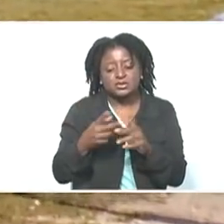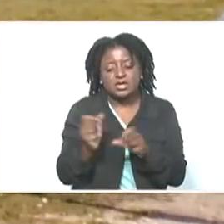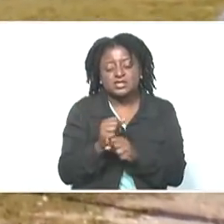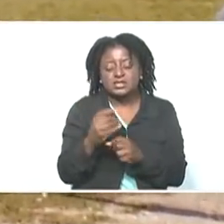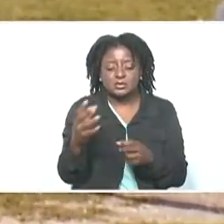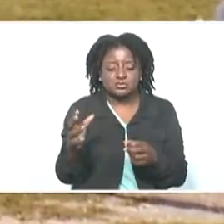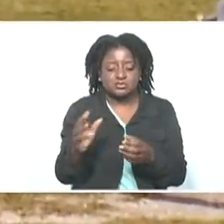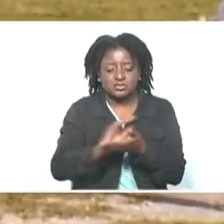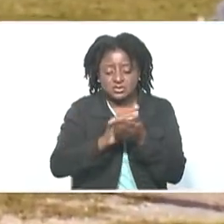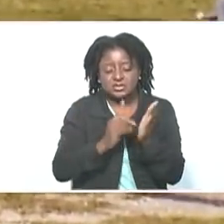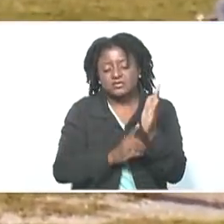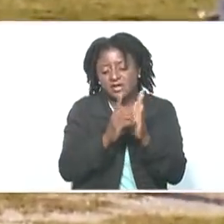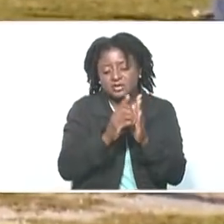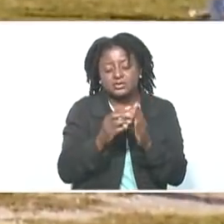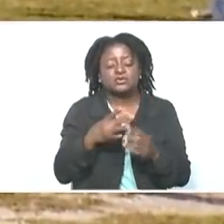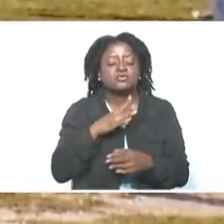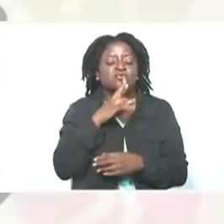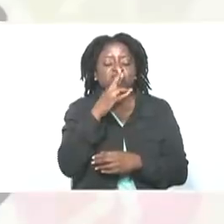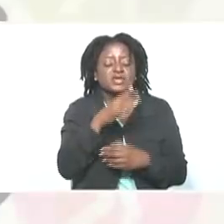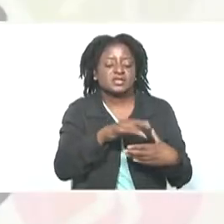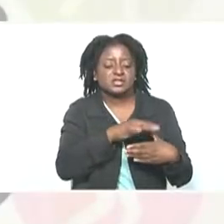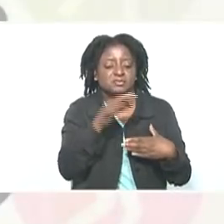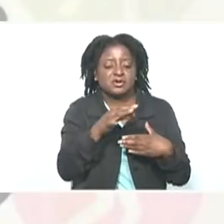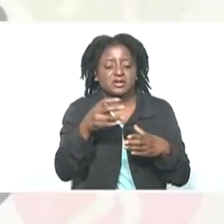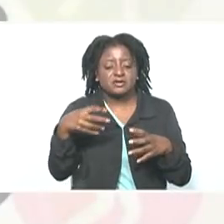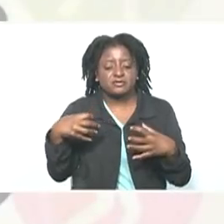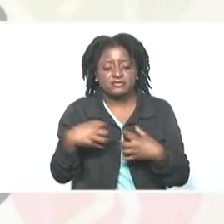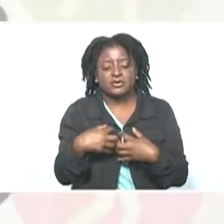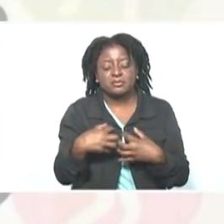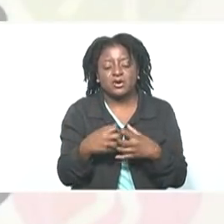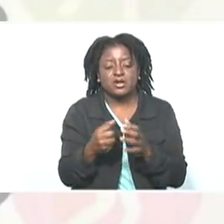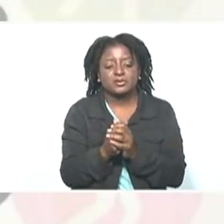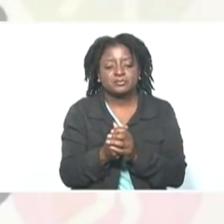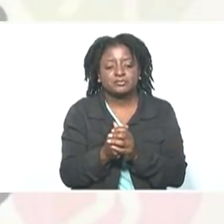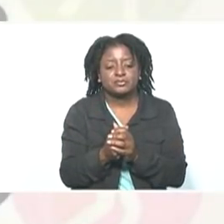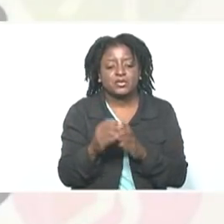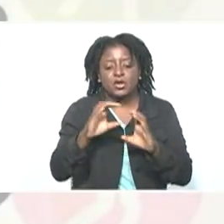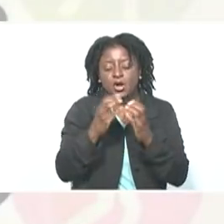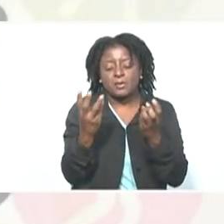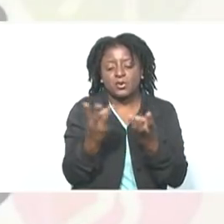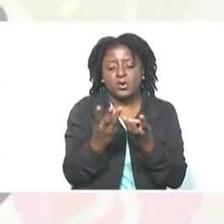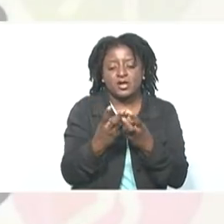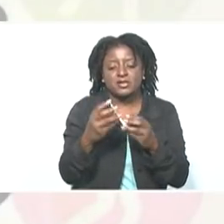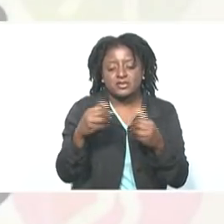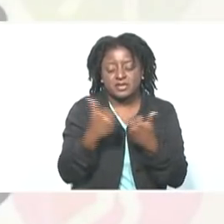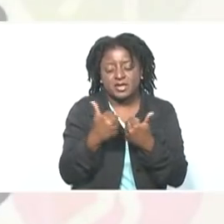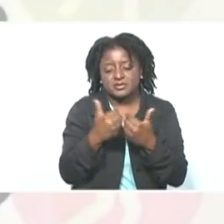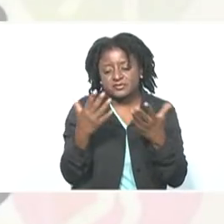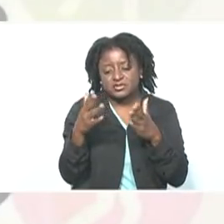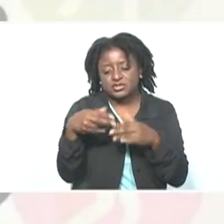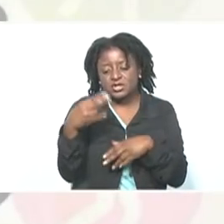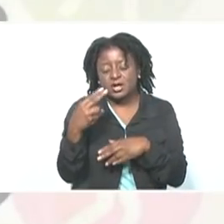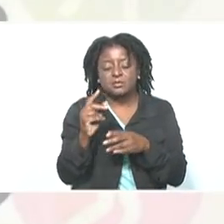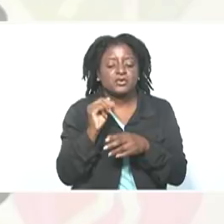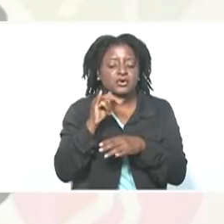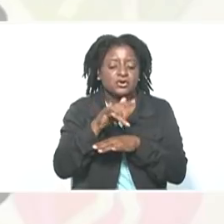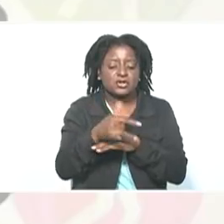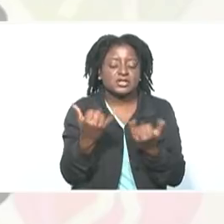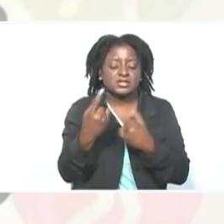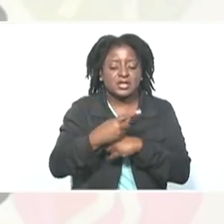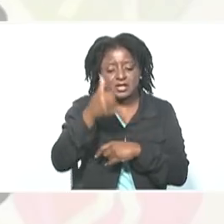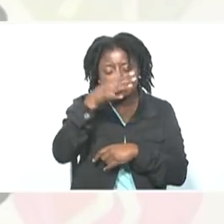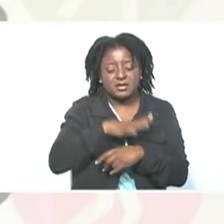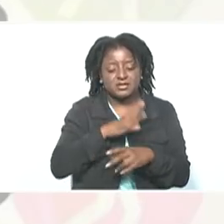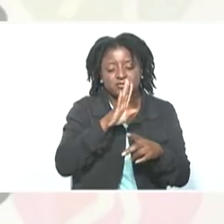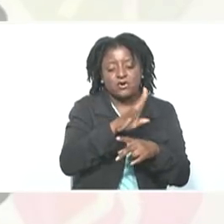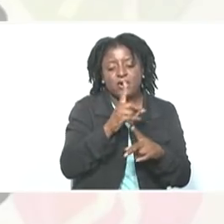spirit in the game of football throughout the whole of the Bahamas. The Commonwealth Games winding down the Gold Coast of Australia. Earlier today, our men's 4x4 team of